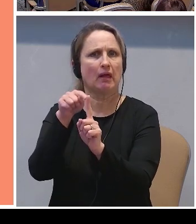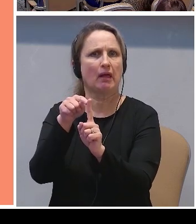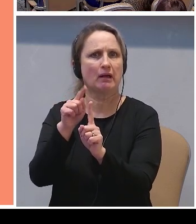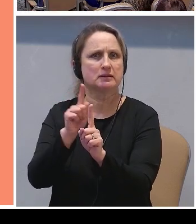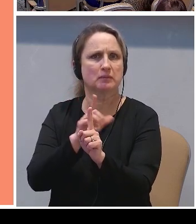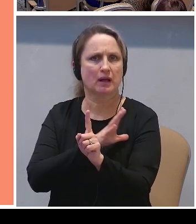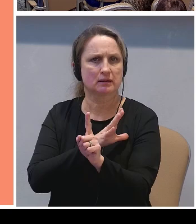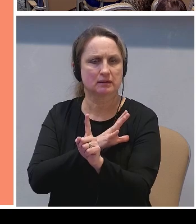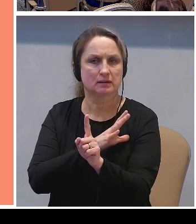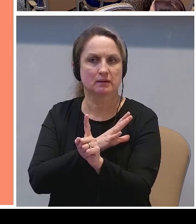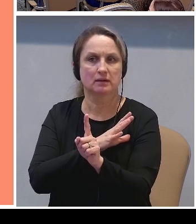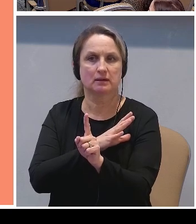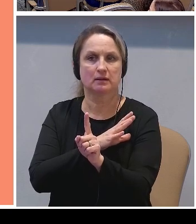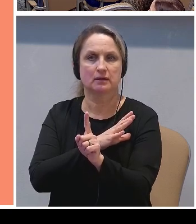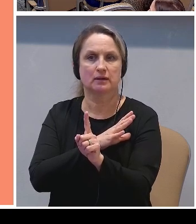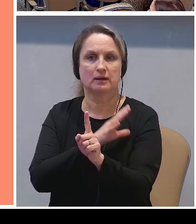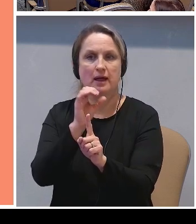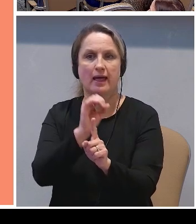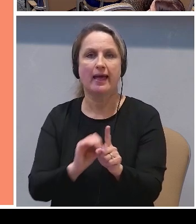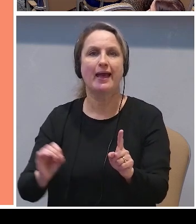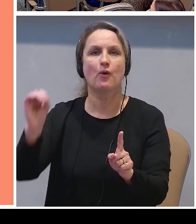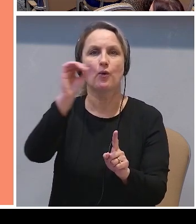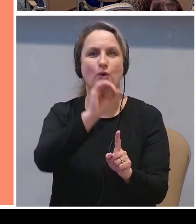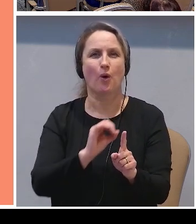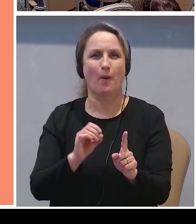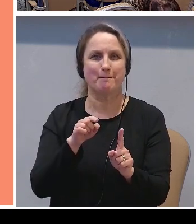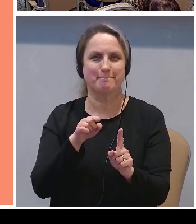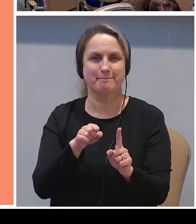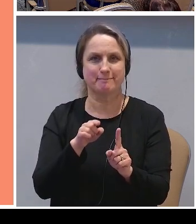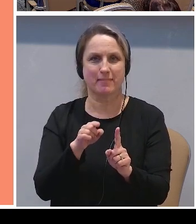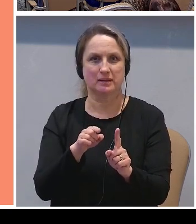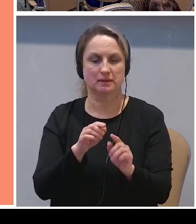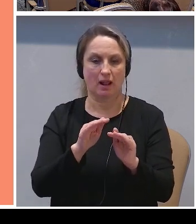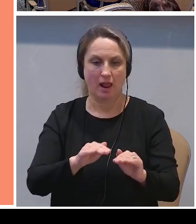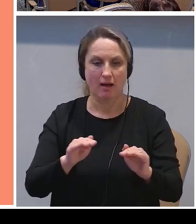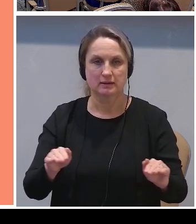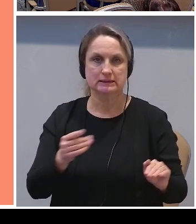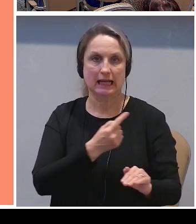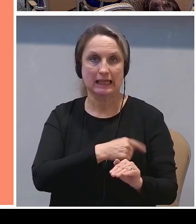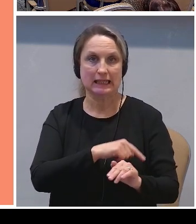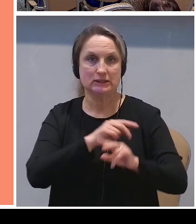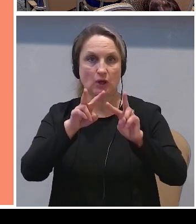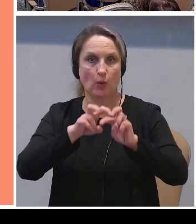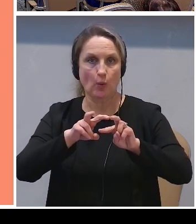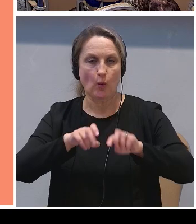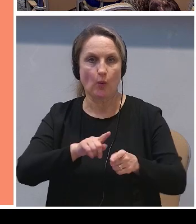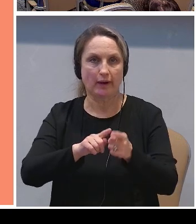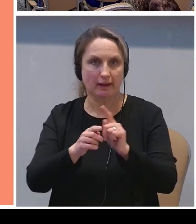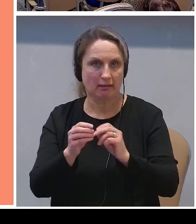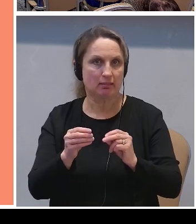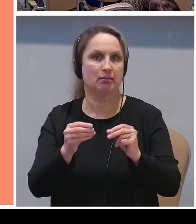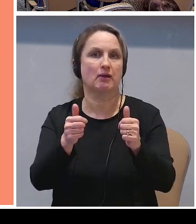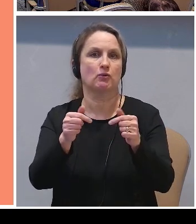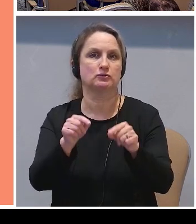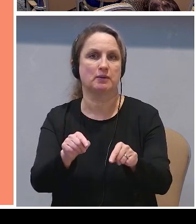Some examples of the tools that we have developed through these projects are here. The first one is a regulatory and ethical database. This, I will go